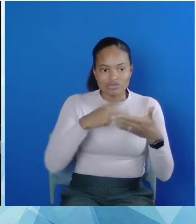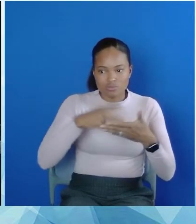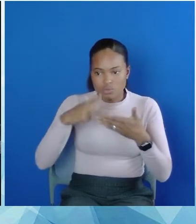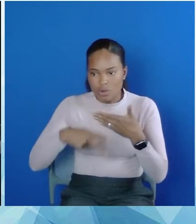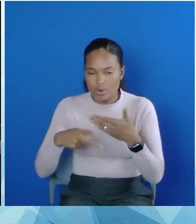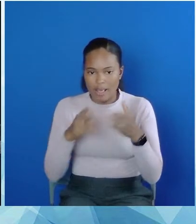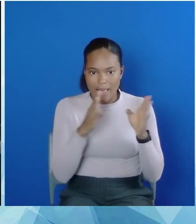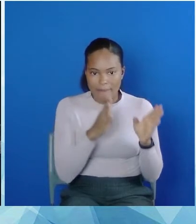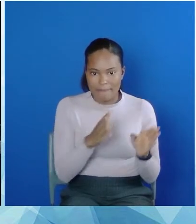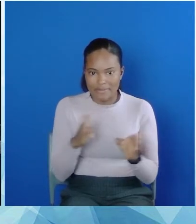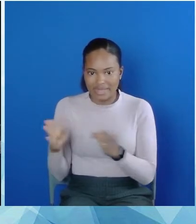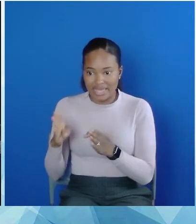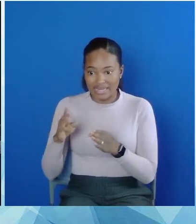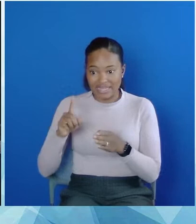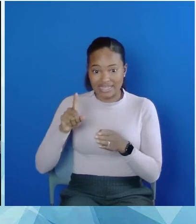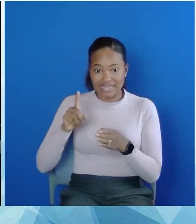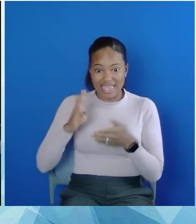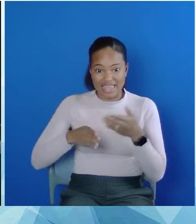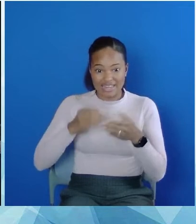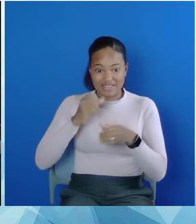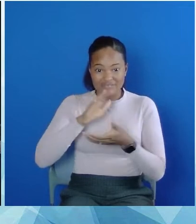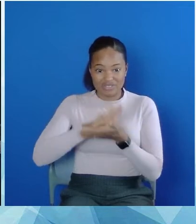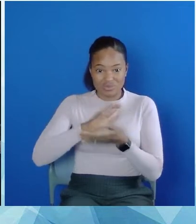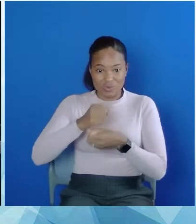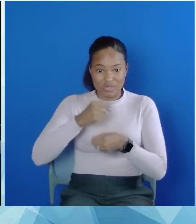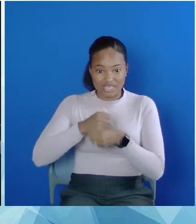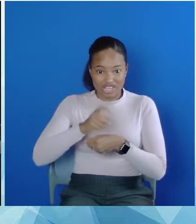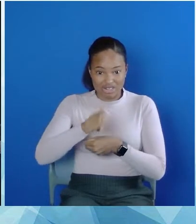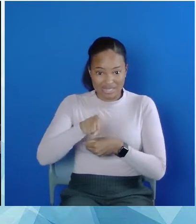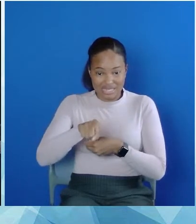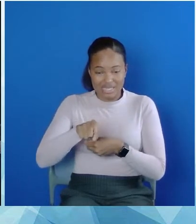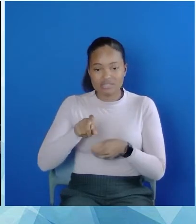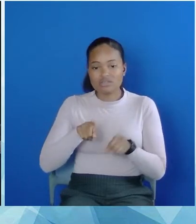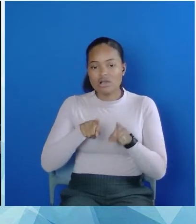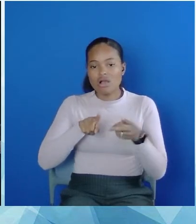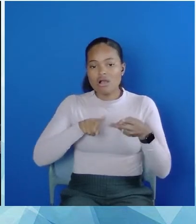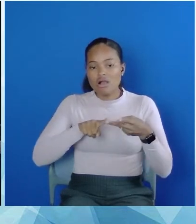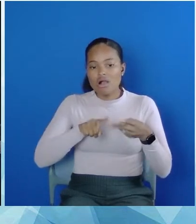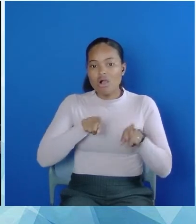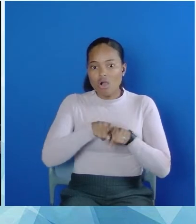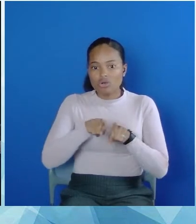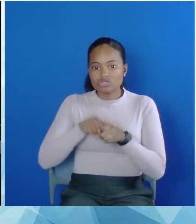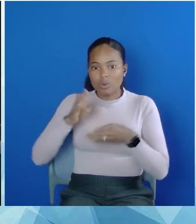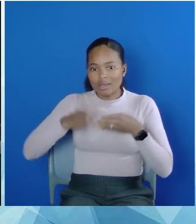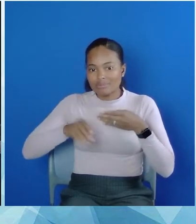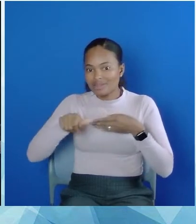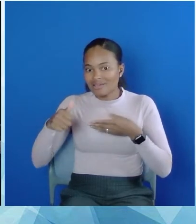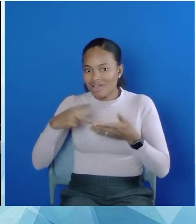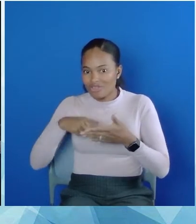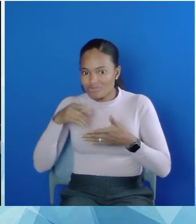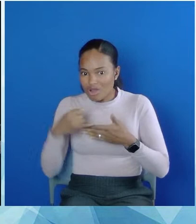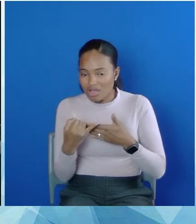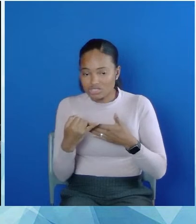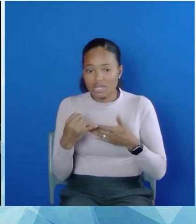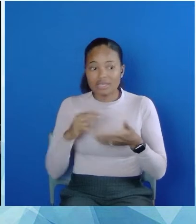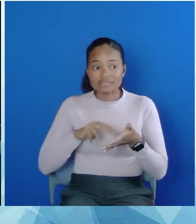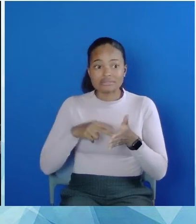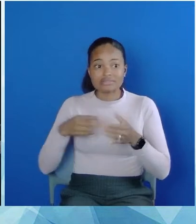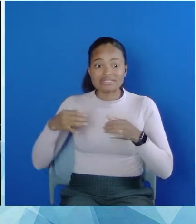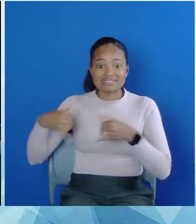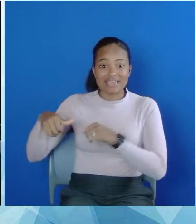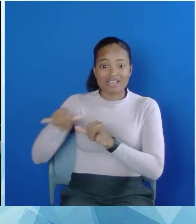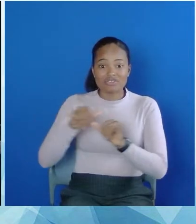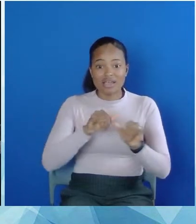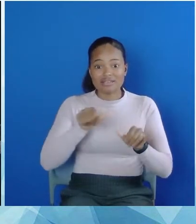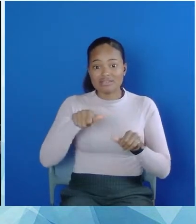needs for the end of the school year. We're also working on completing various other projects, which consist of standardizing annual hours for